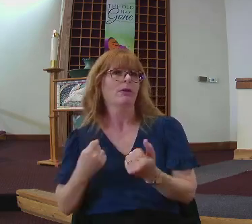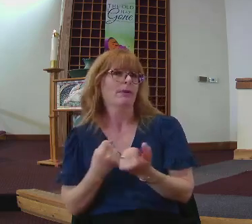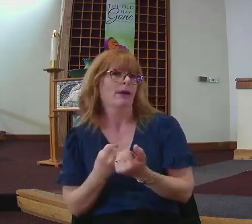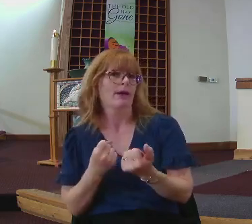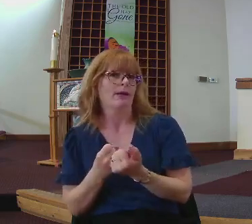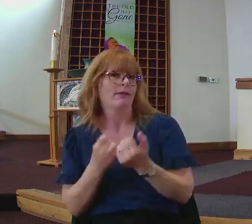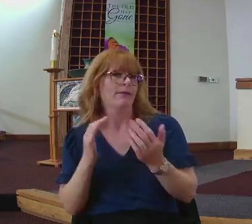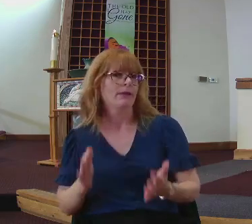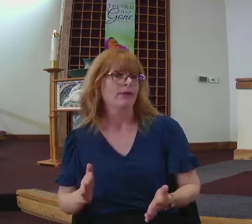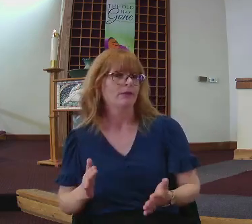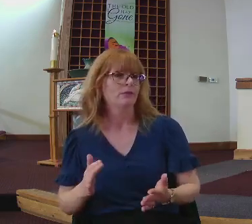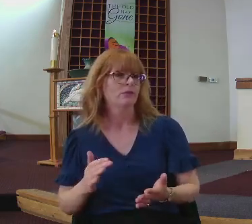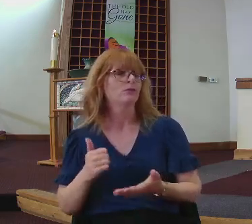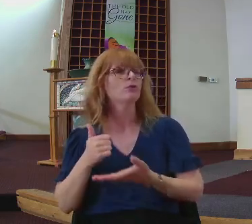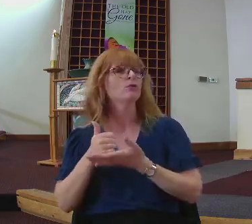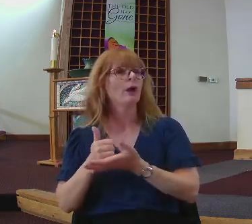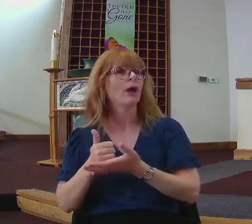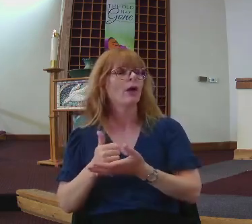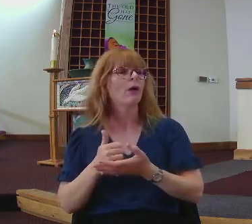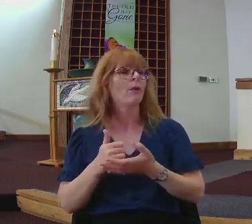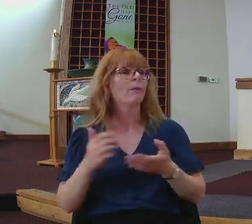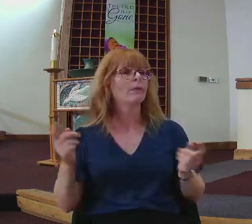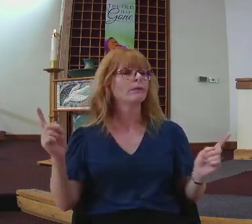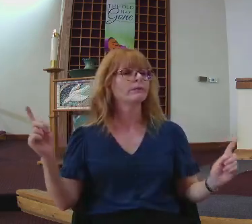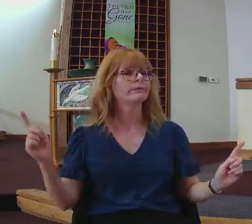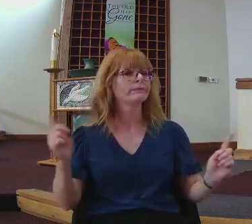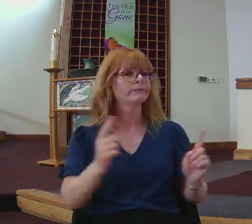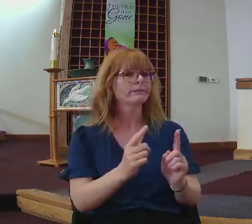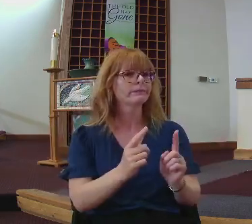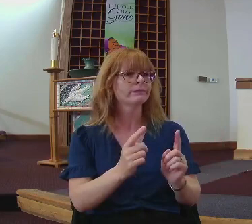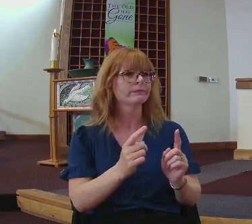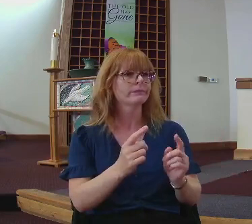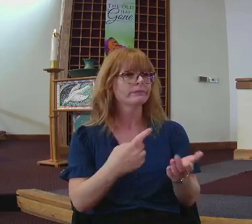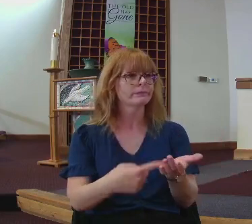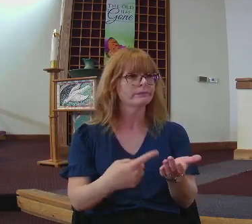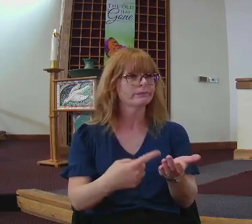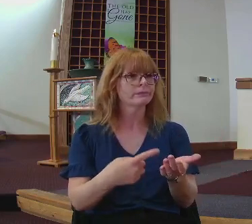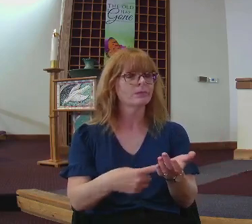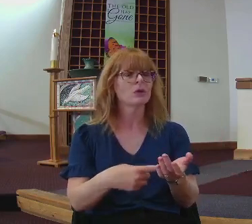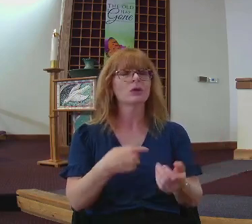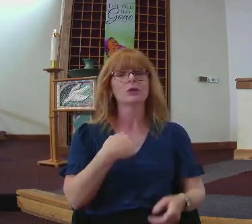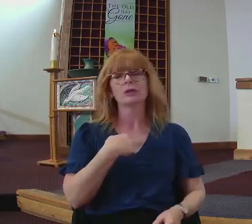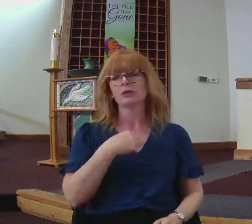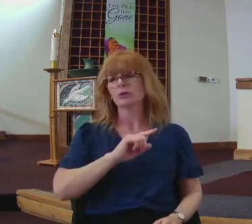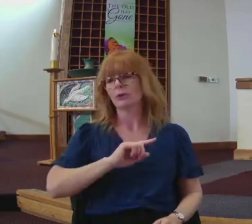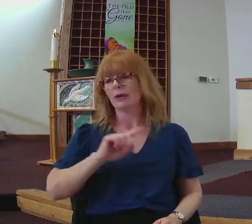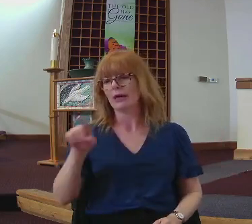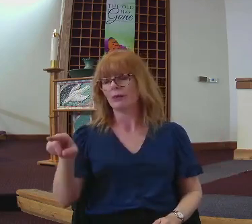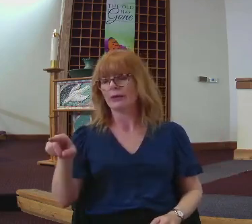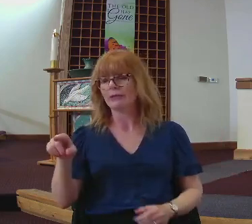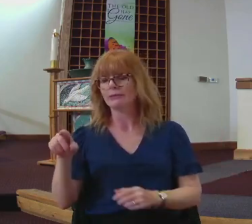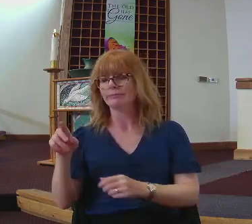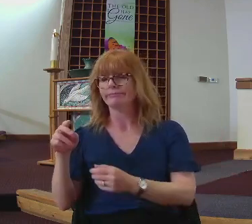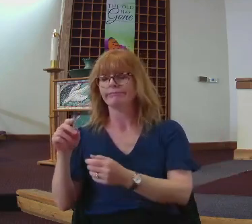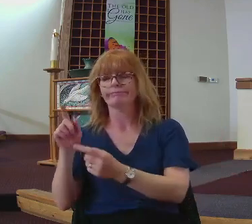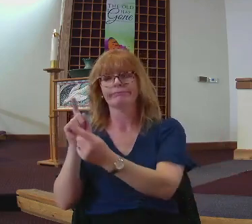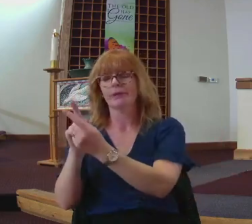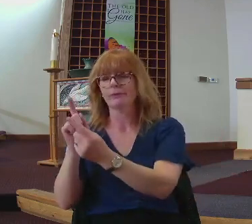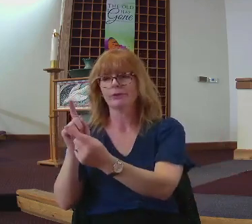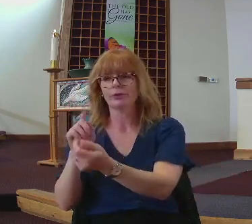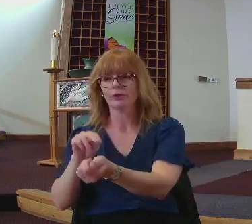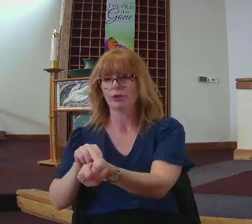people engage in conversation with their healthcare providers. And I went and visited with the patient's nurse, and I